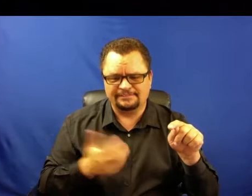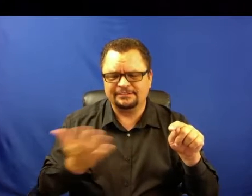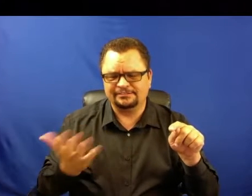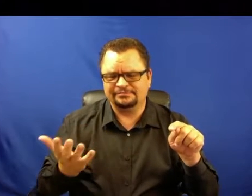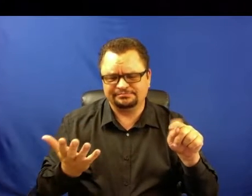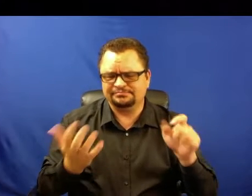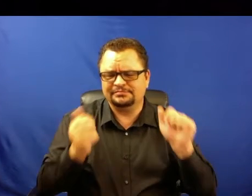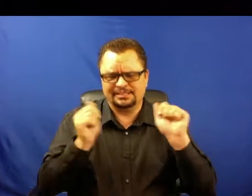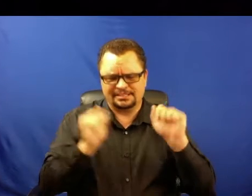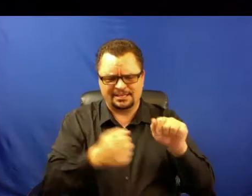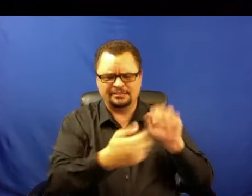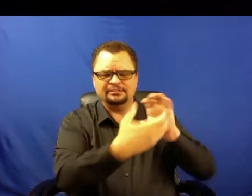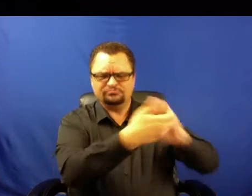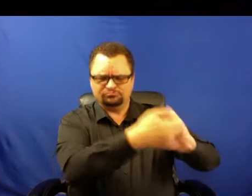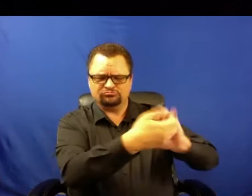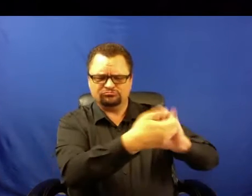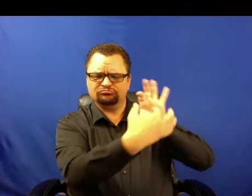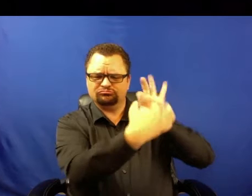Thank you.